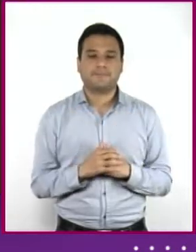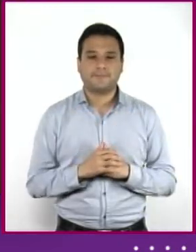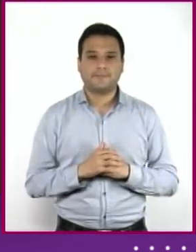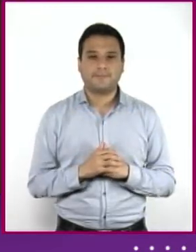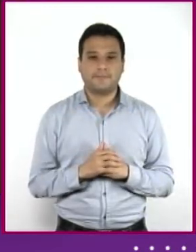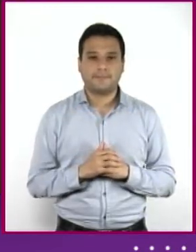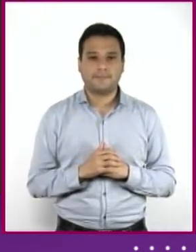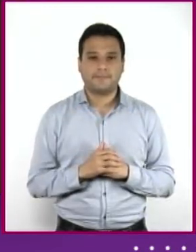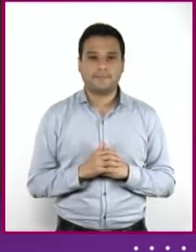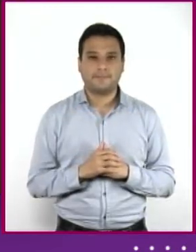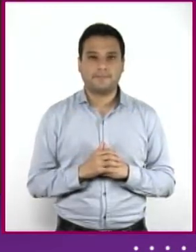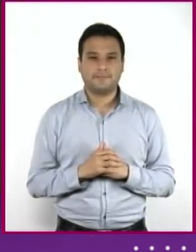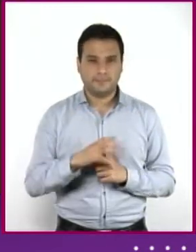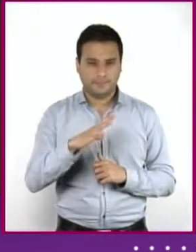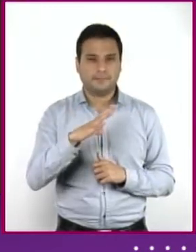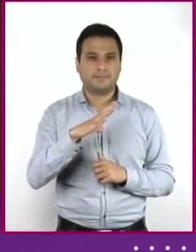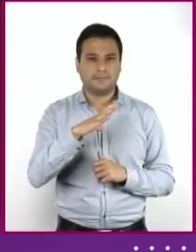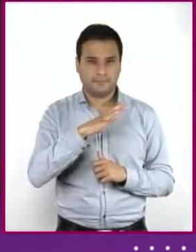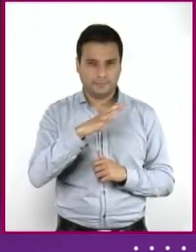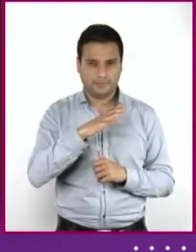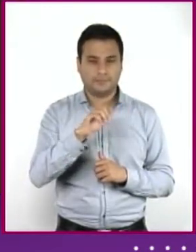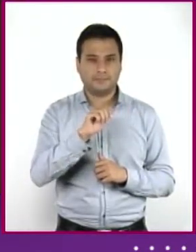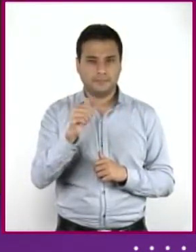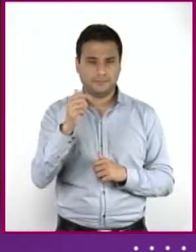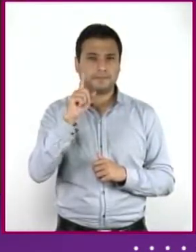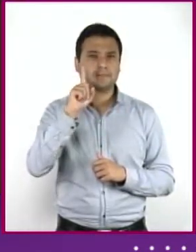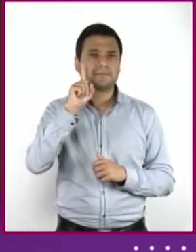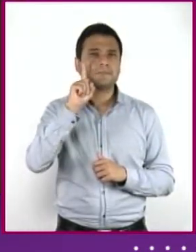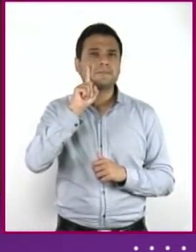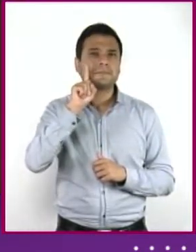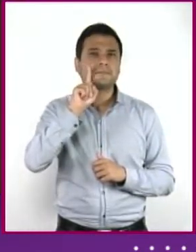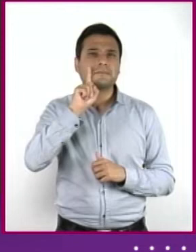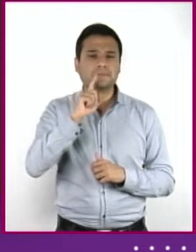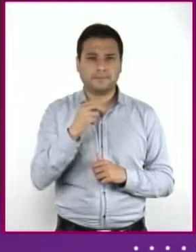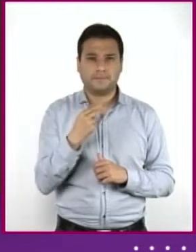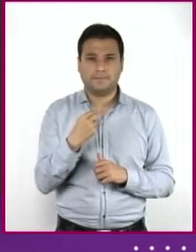Pero aquí hay otro aspirante. Es mujer y se llama